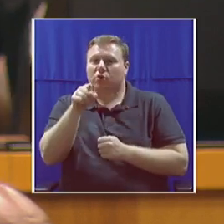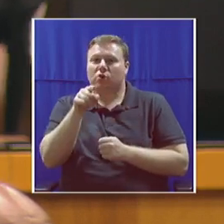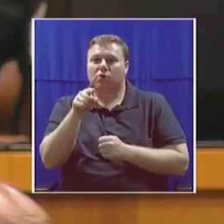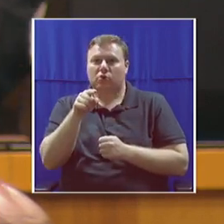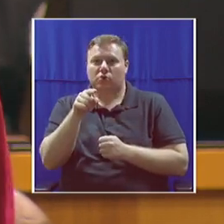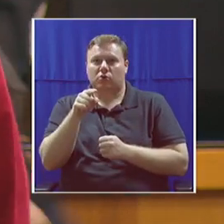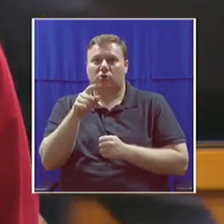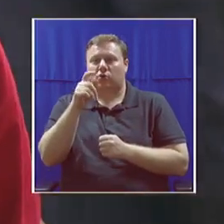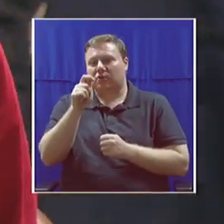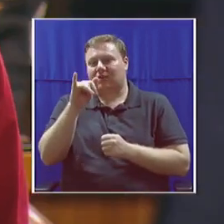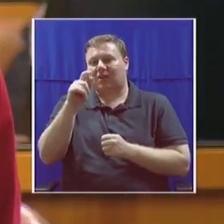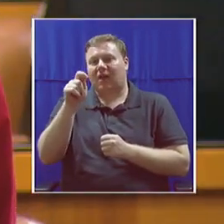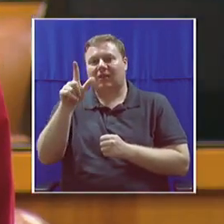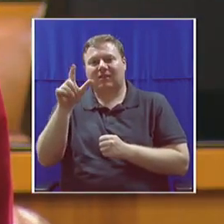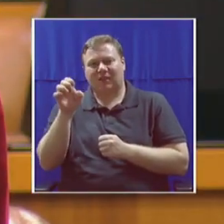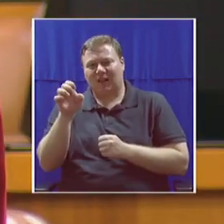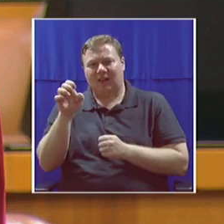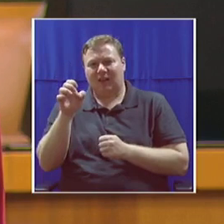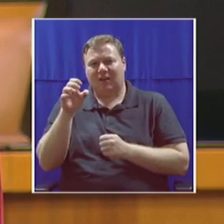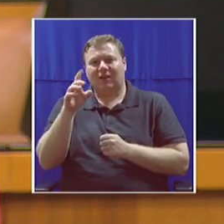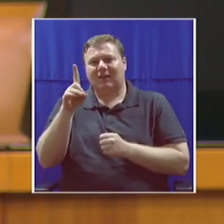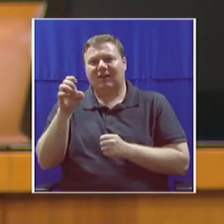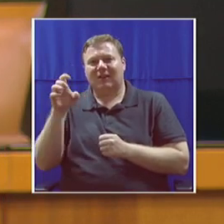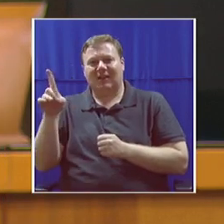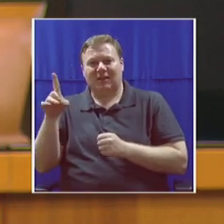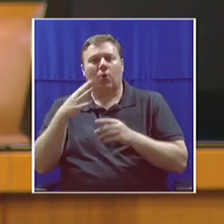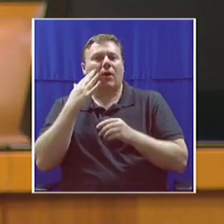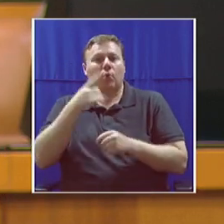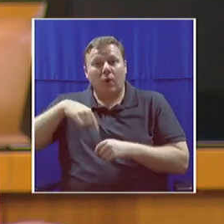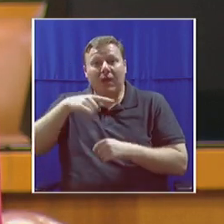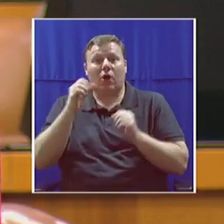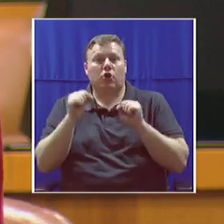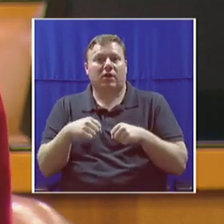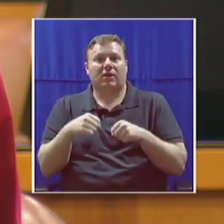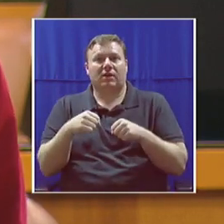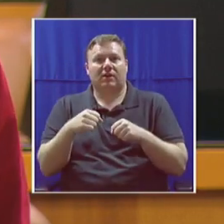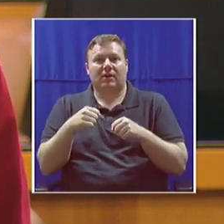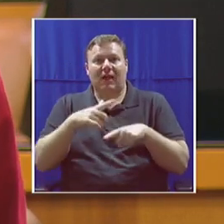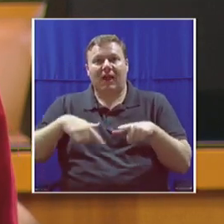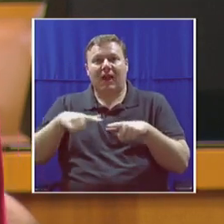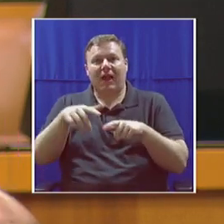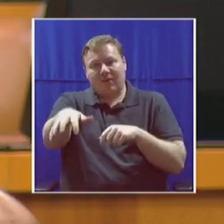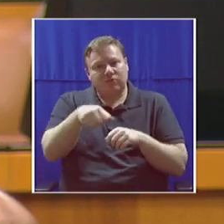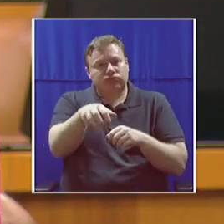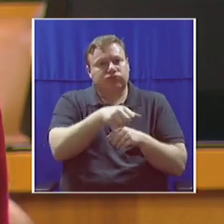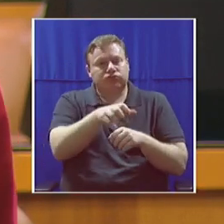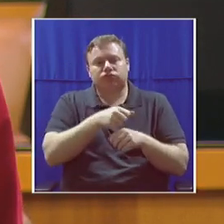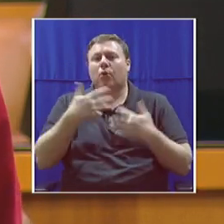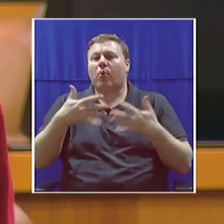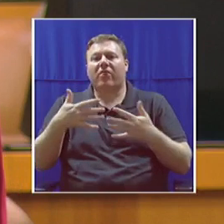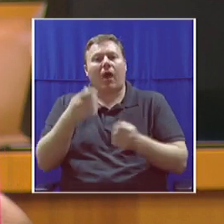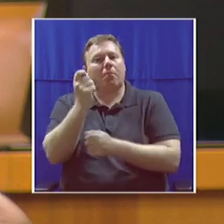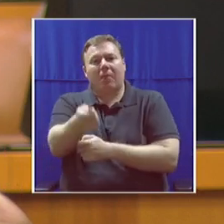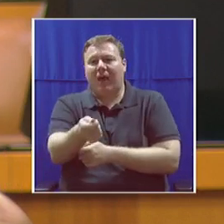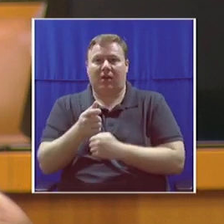title Deeds when we have agreed that land is going to be expropriate de without compensation